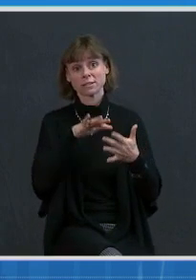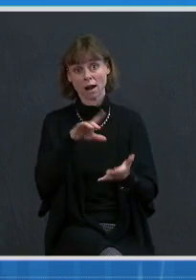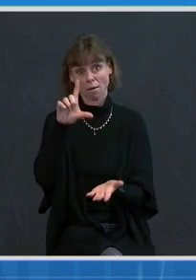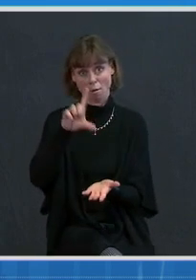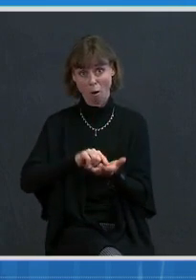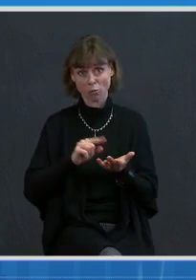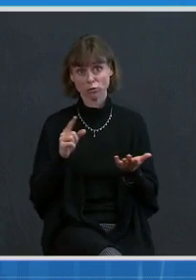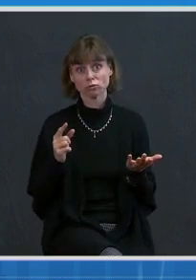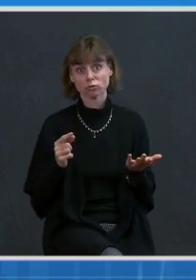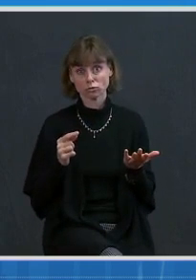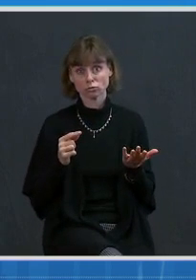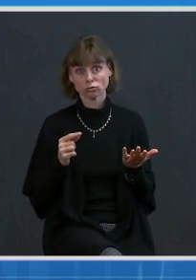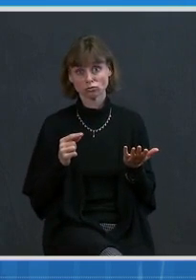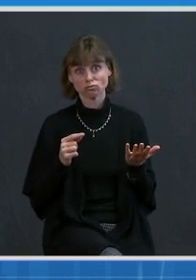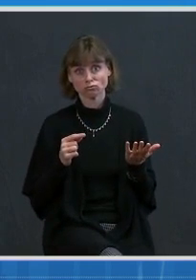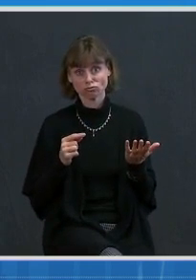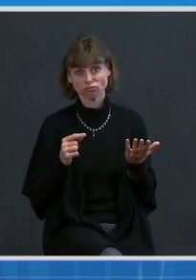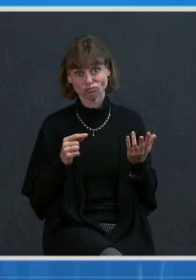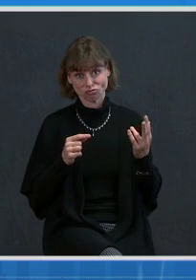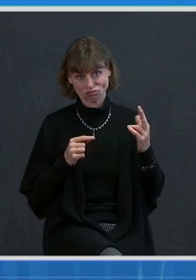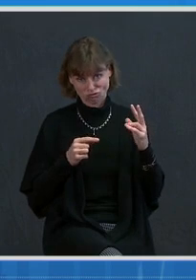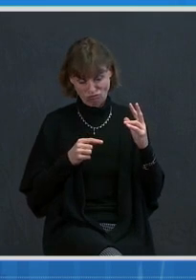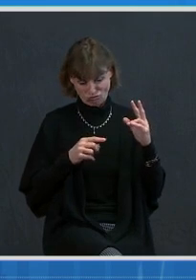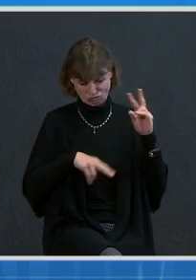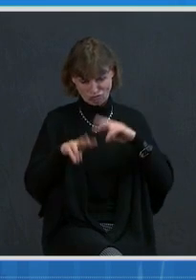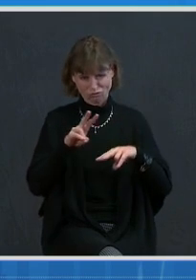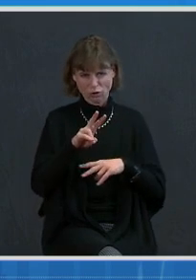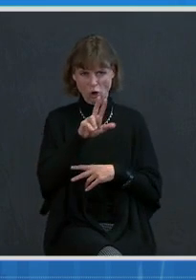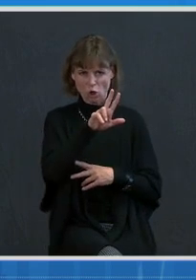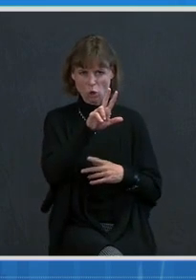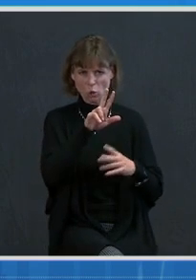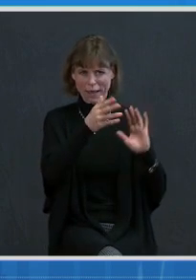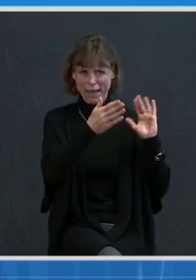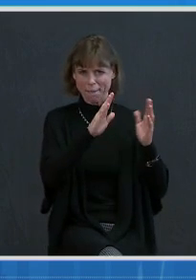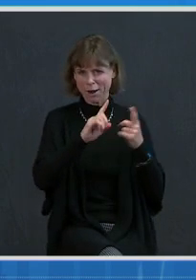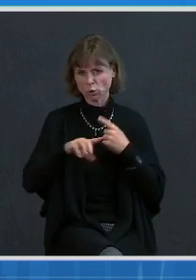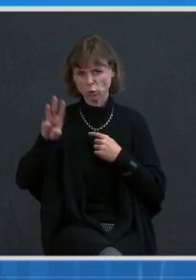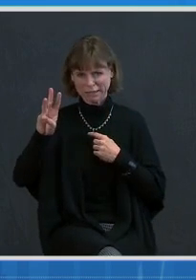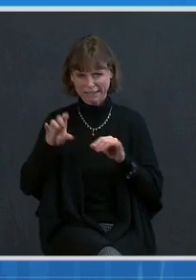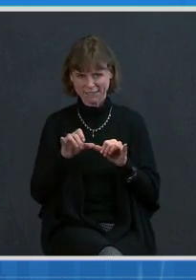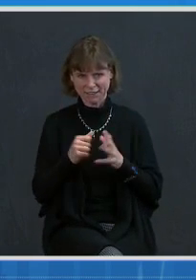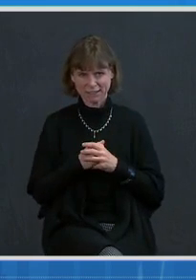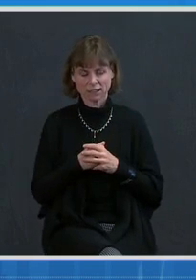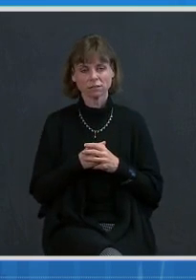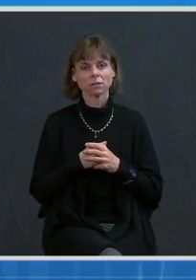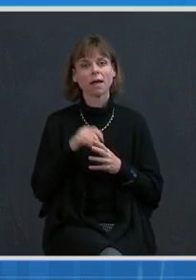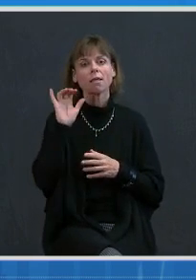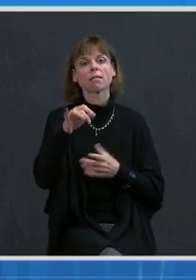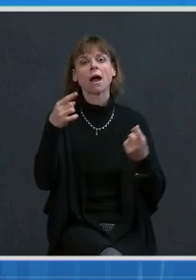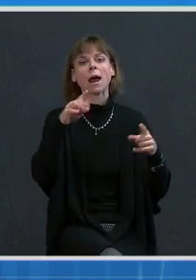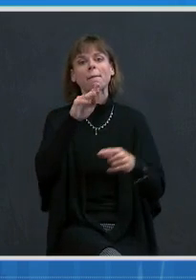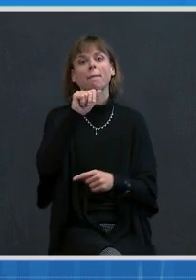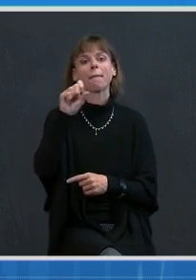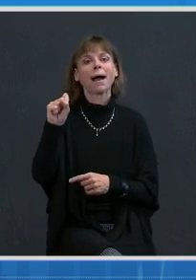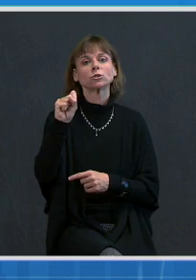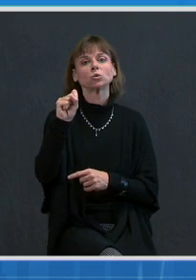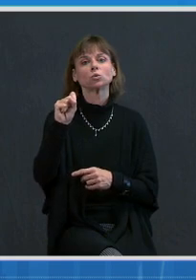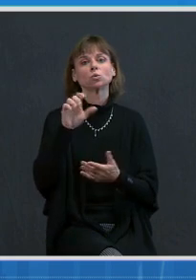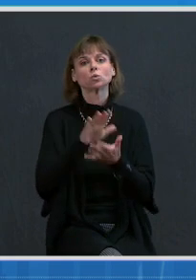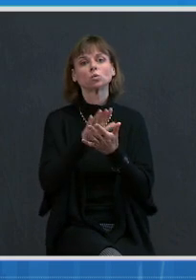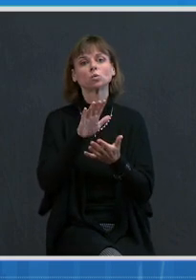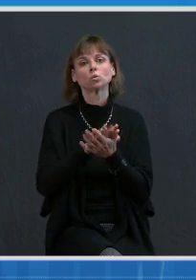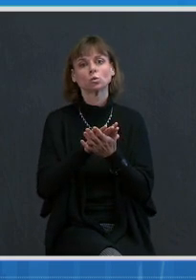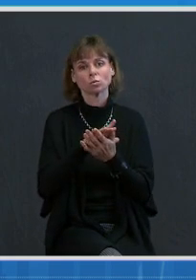that looked at 3 feet versus 6 feet. It was in Massachusetts schools where there was 100% mask wearing, and